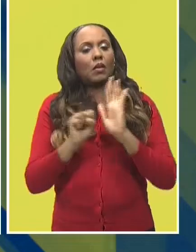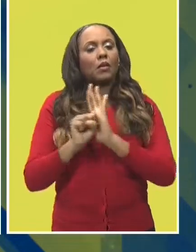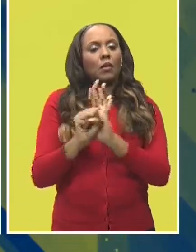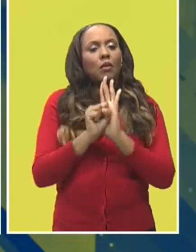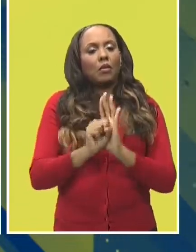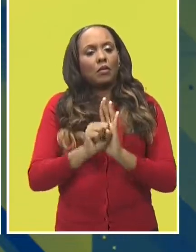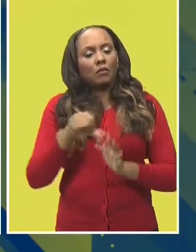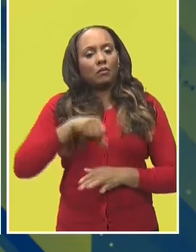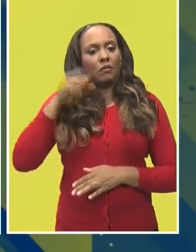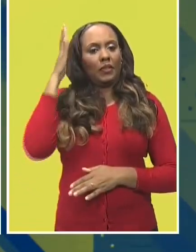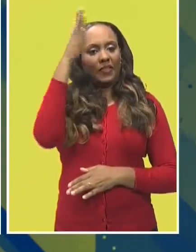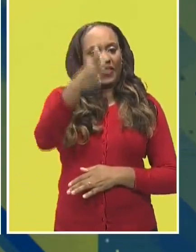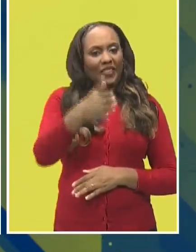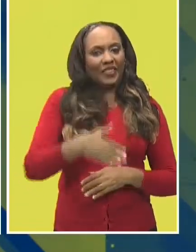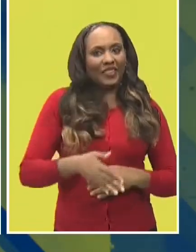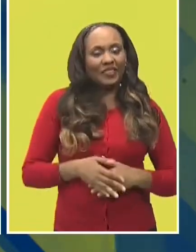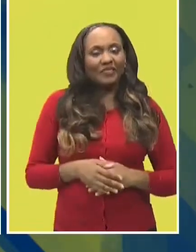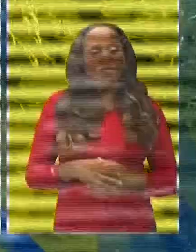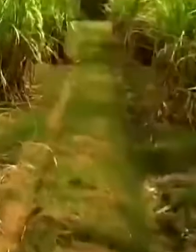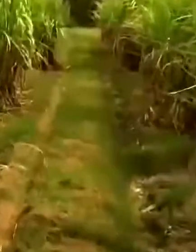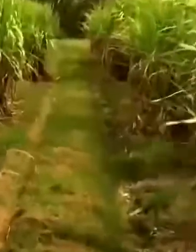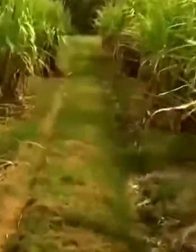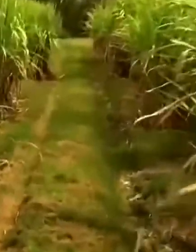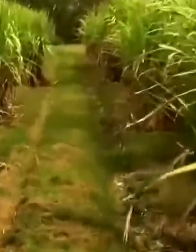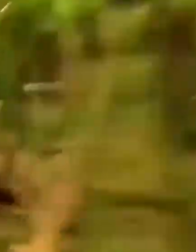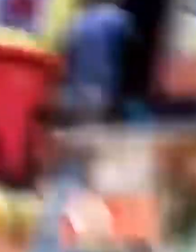of where we can be.